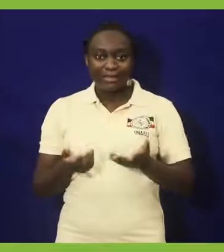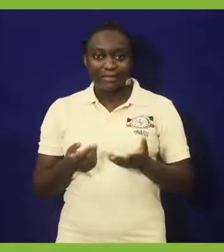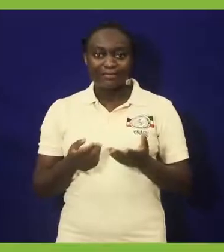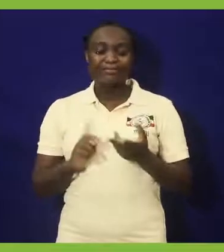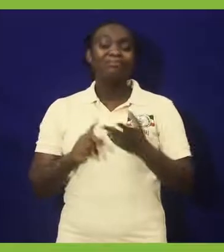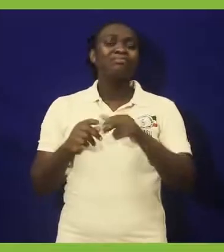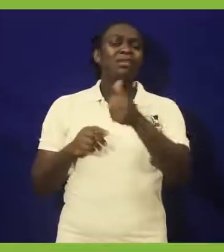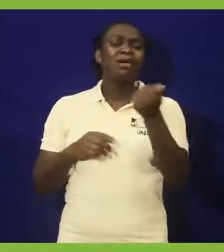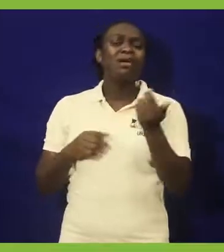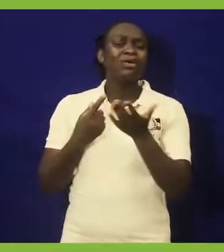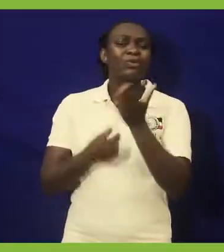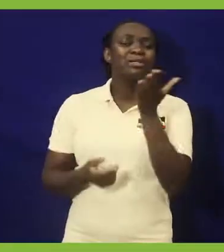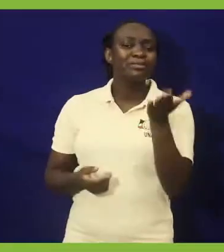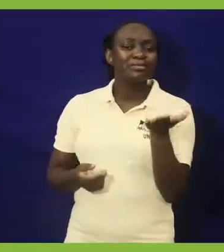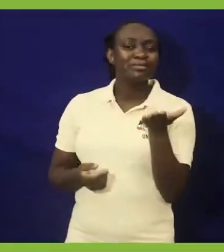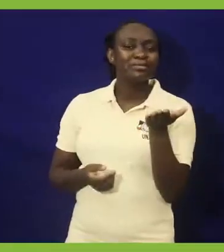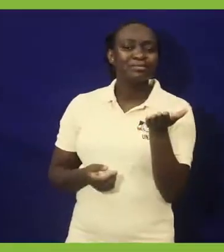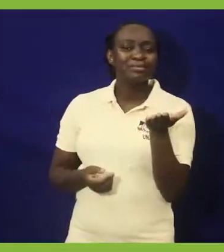Correct.